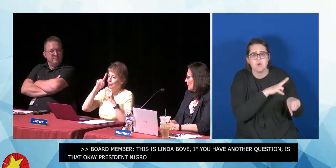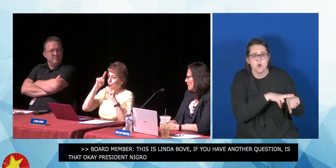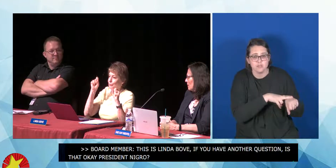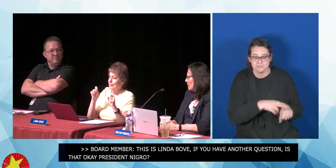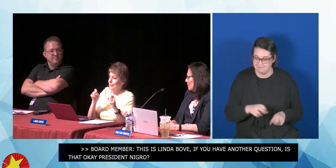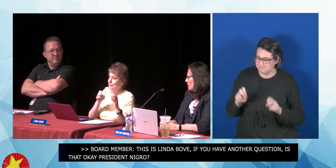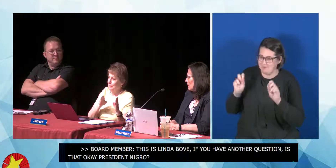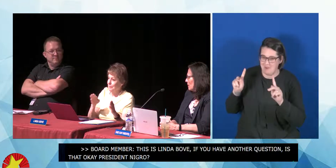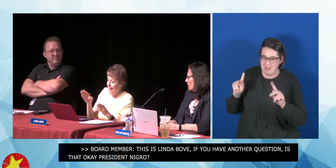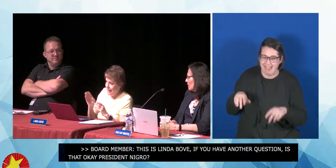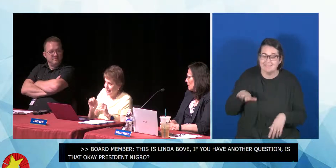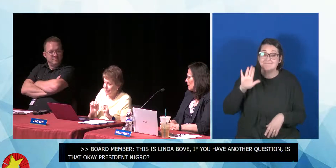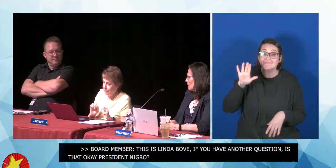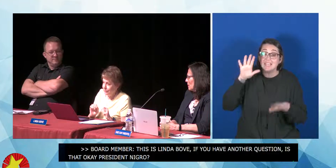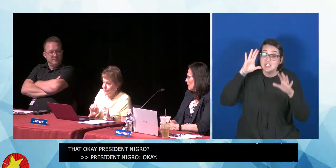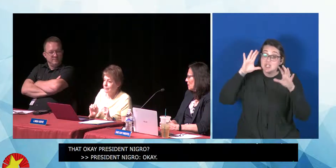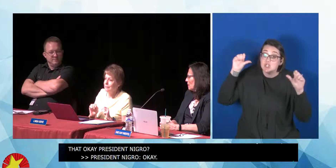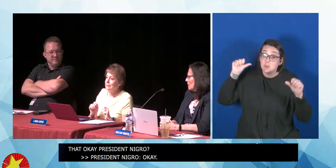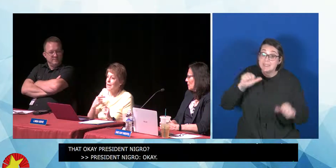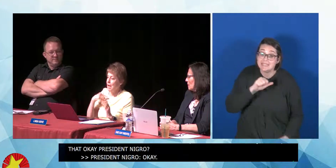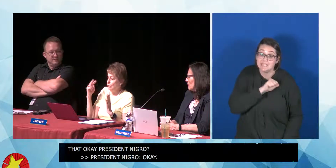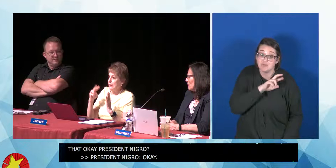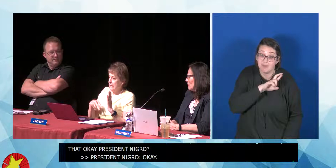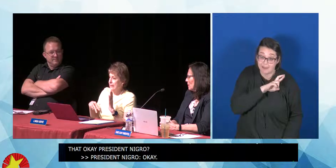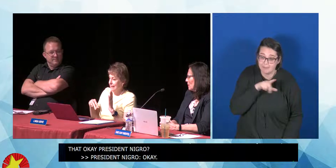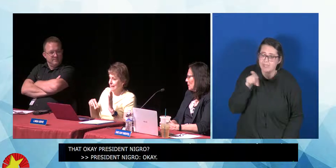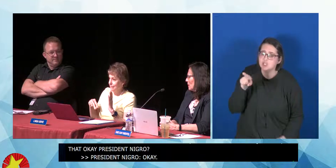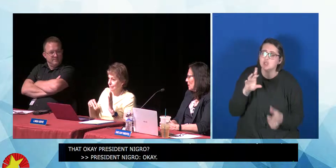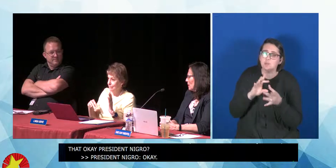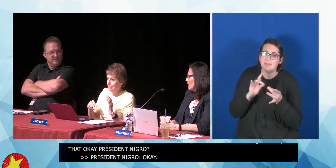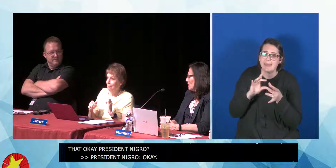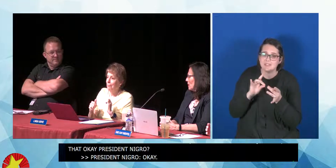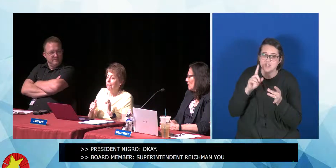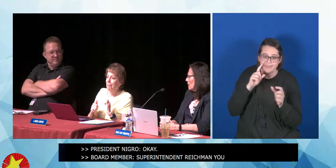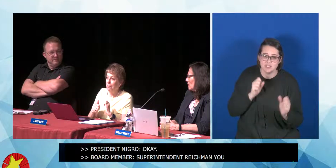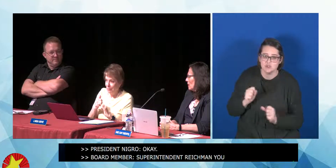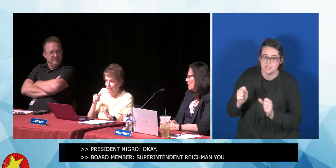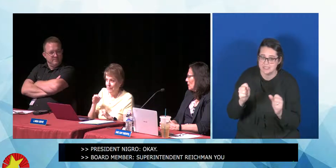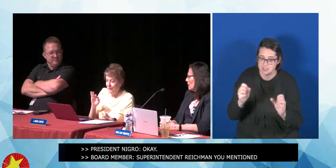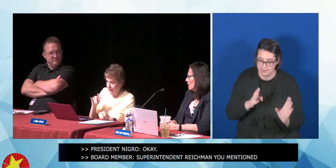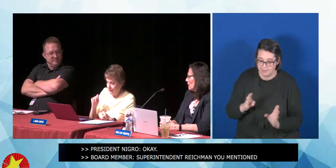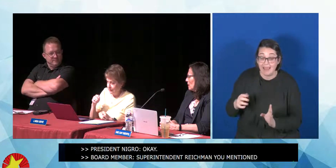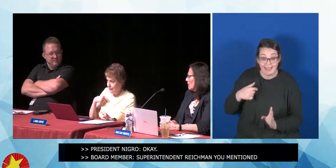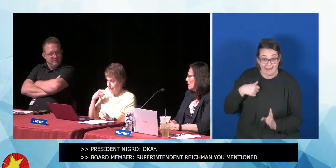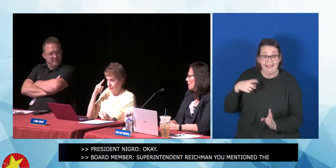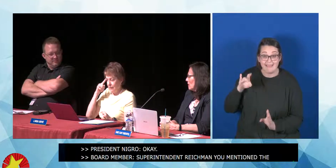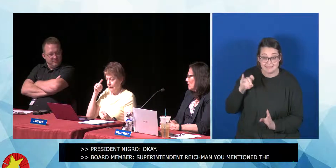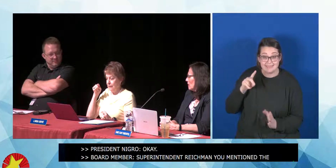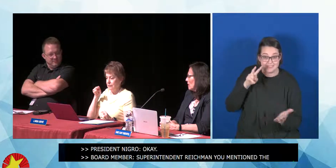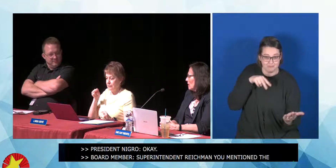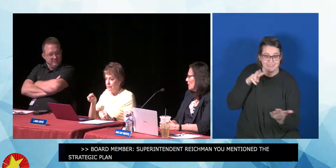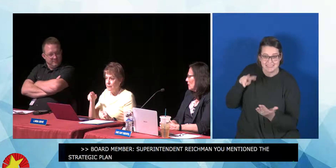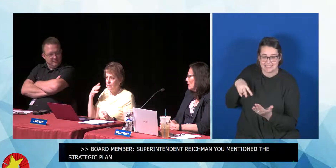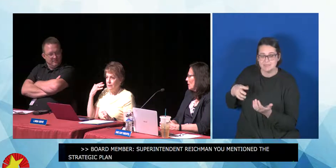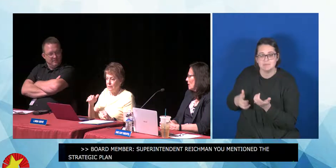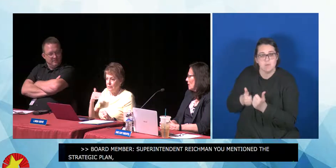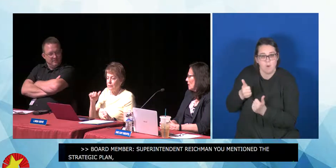Superintendent Reichman, you mentioned the strategic plan, and I did read through that, most of it.